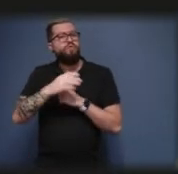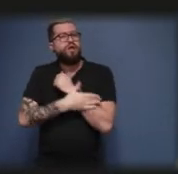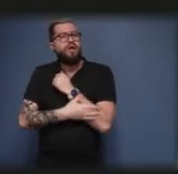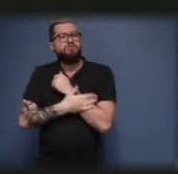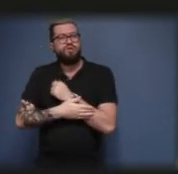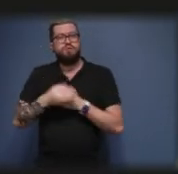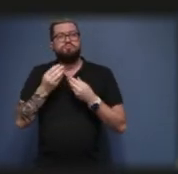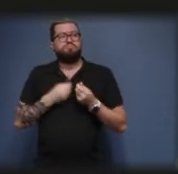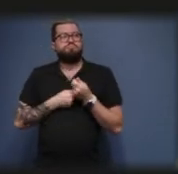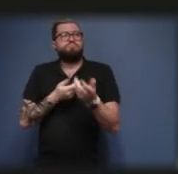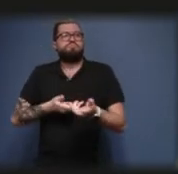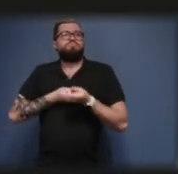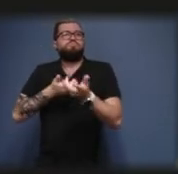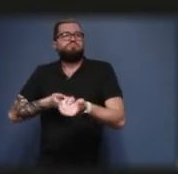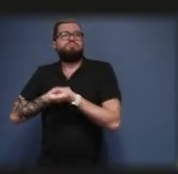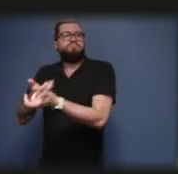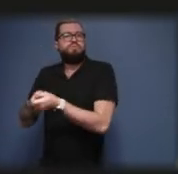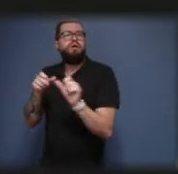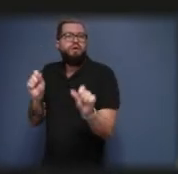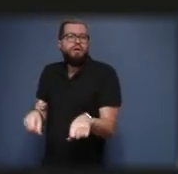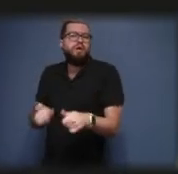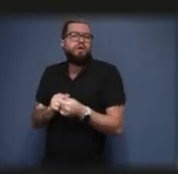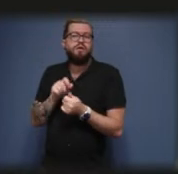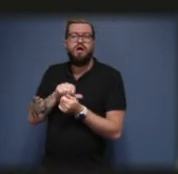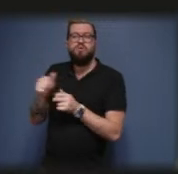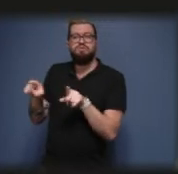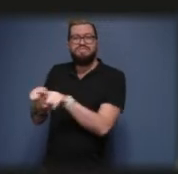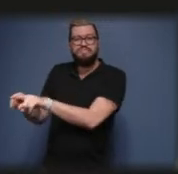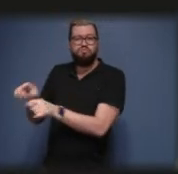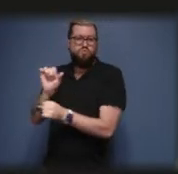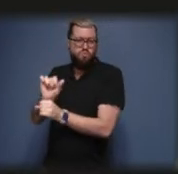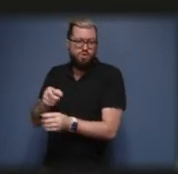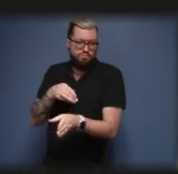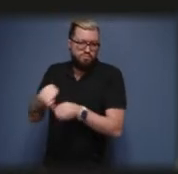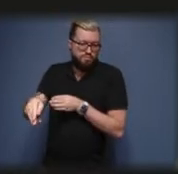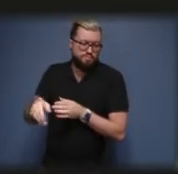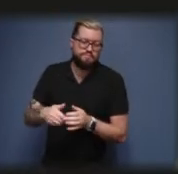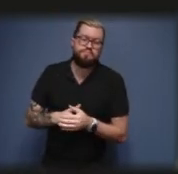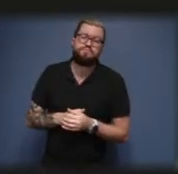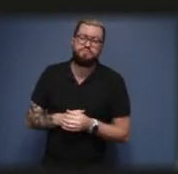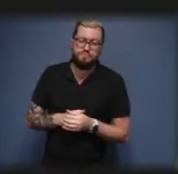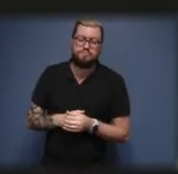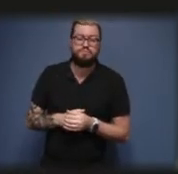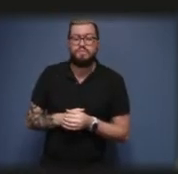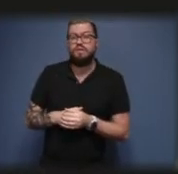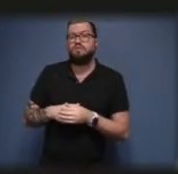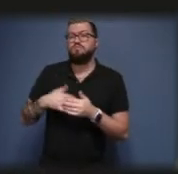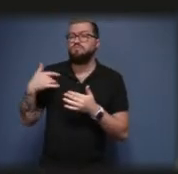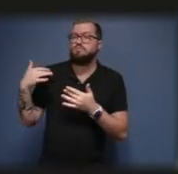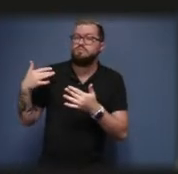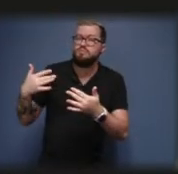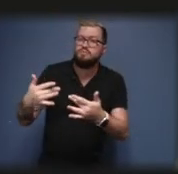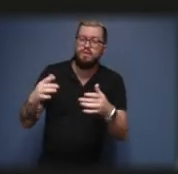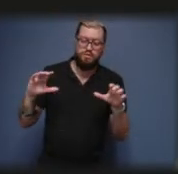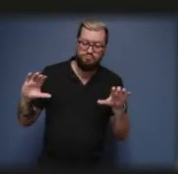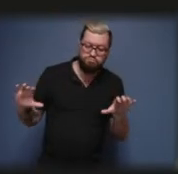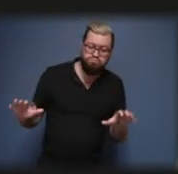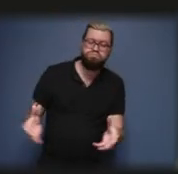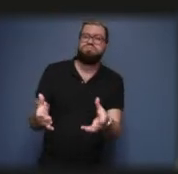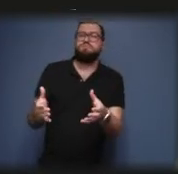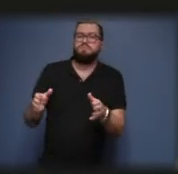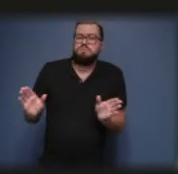walked in their shoes and handled similar situations. As a result of this gathering together